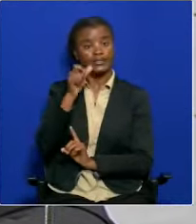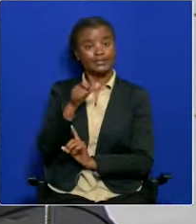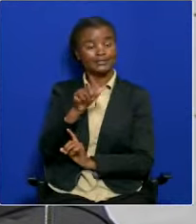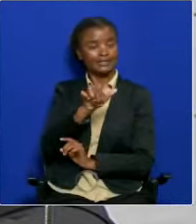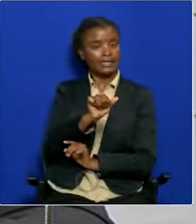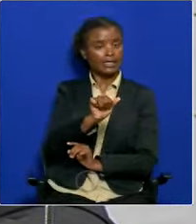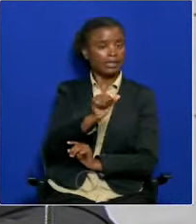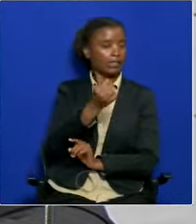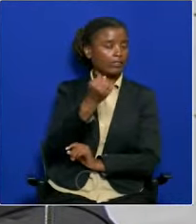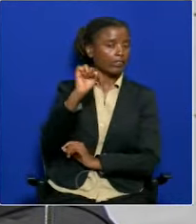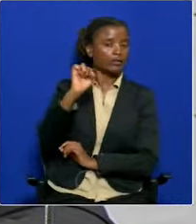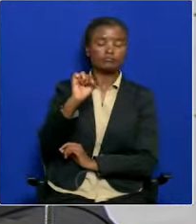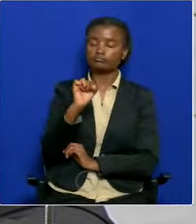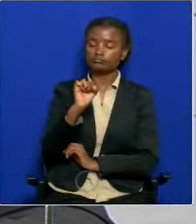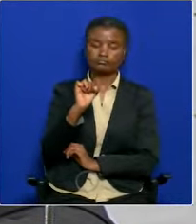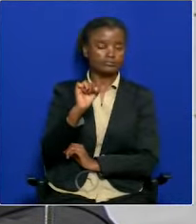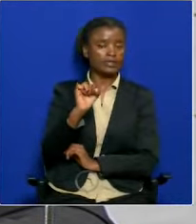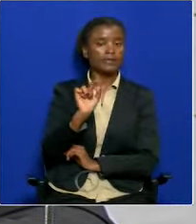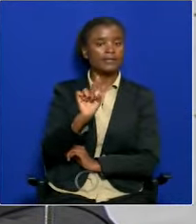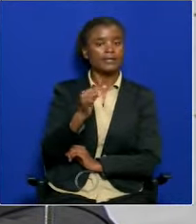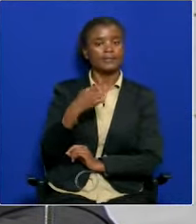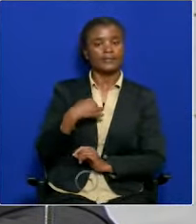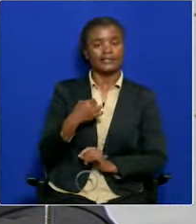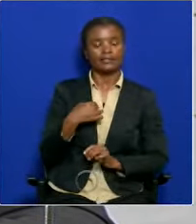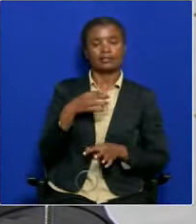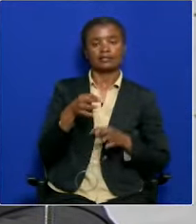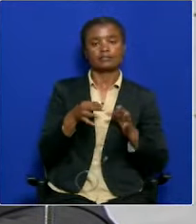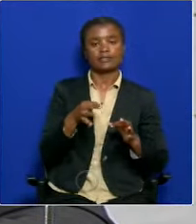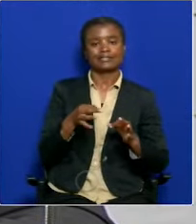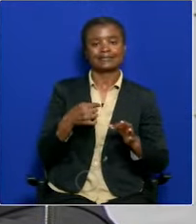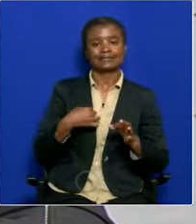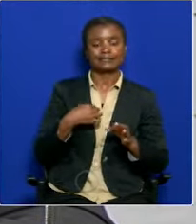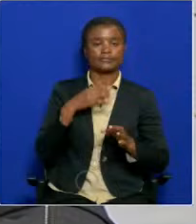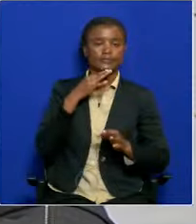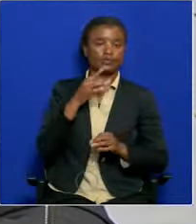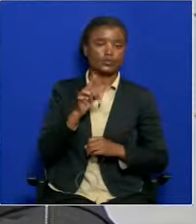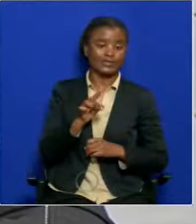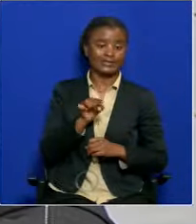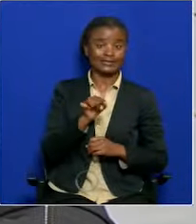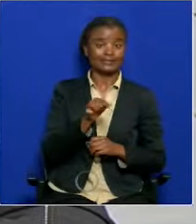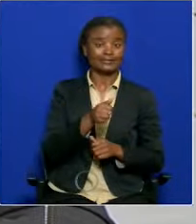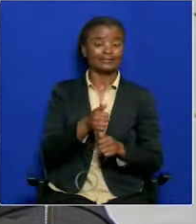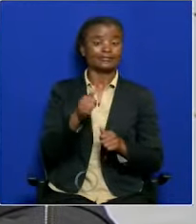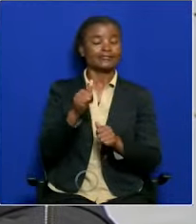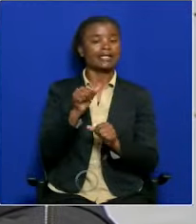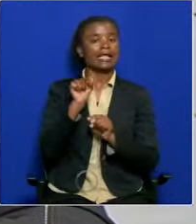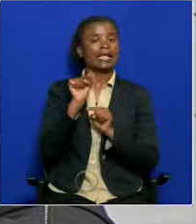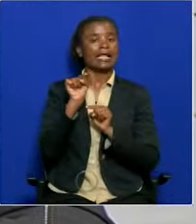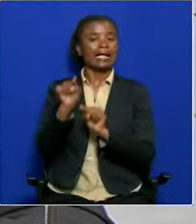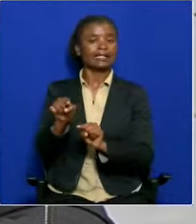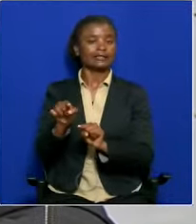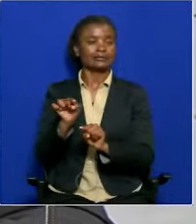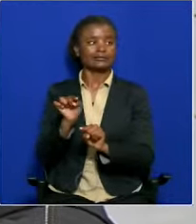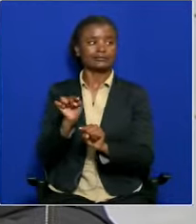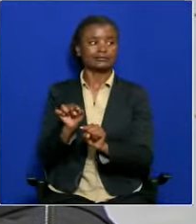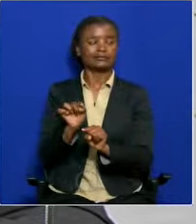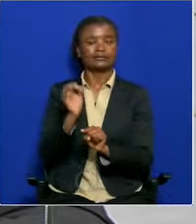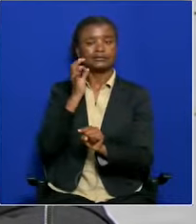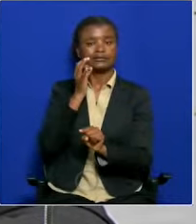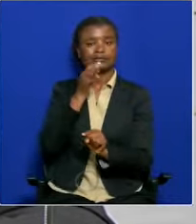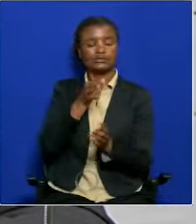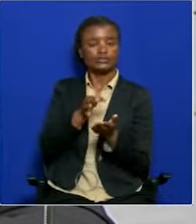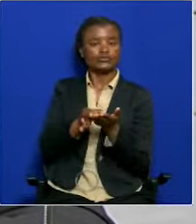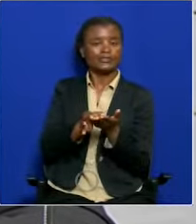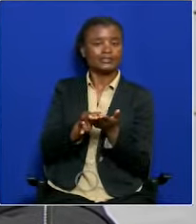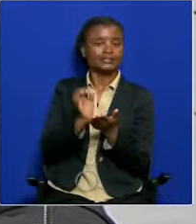Sergeant Matlala's statement does not contain an allegation that prompted or suggested or